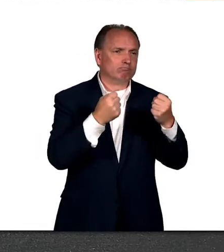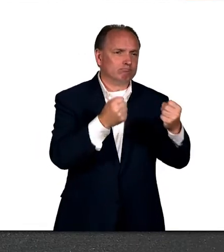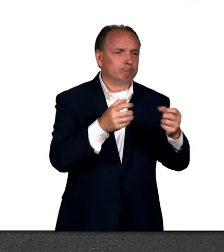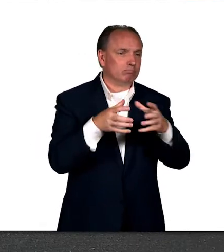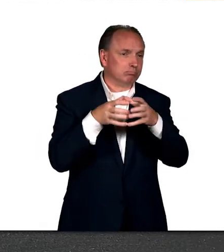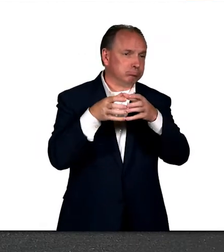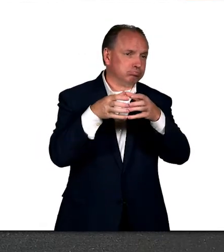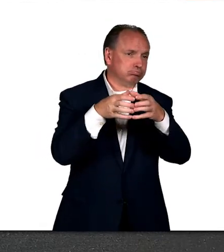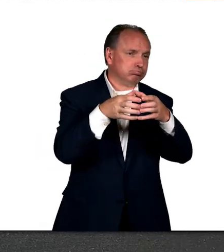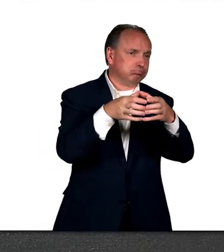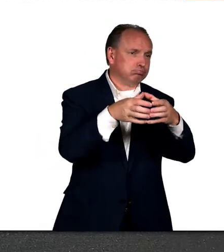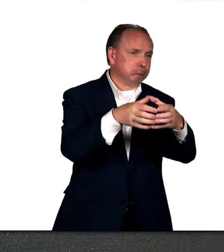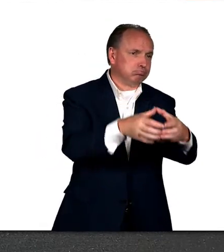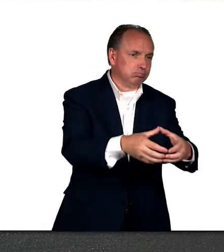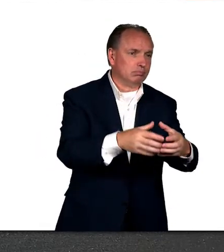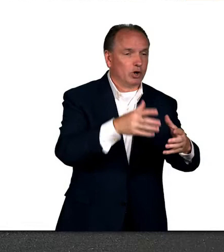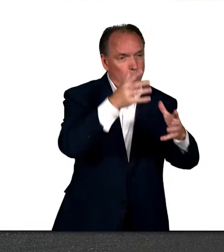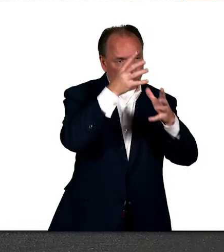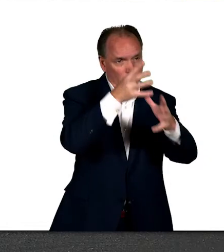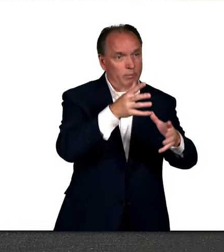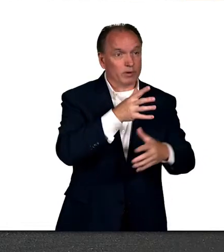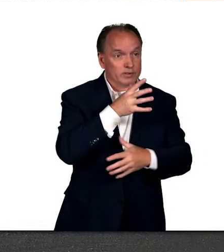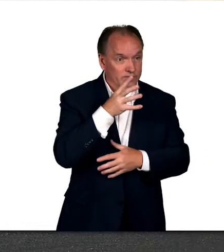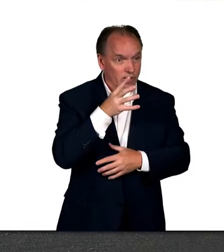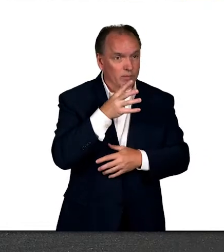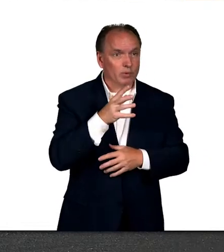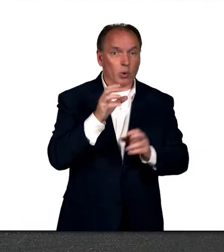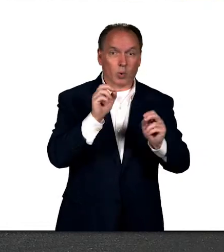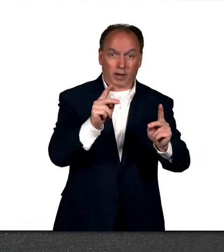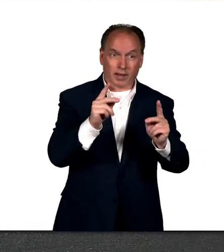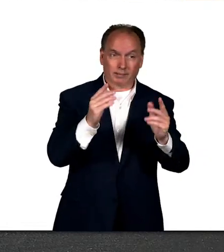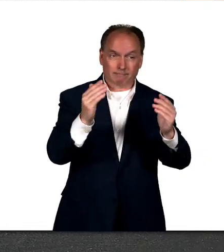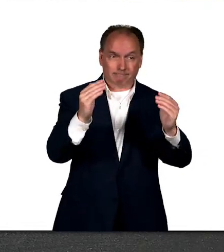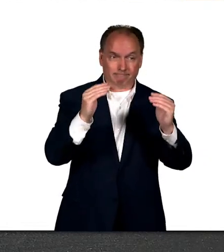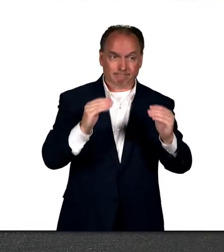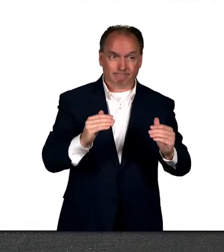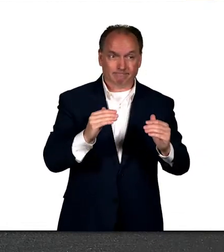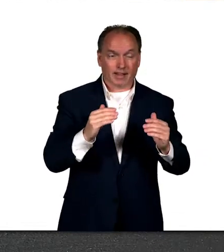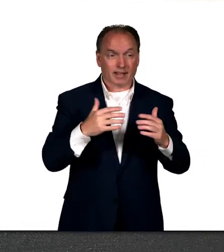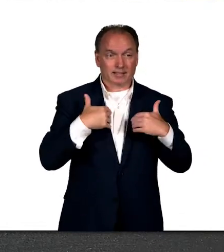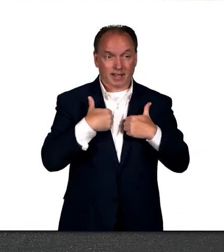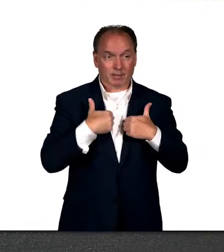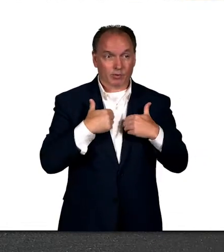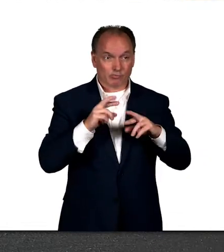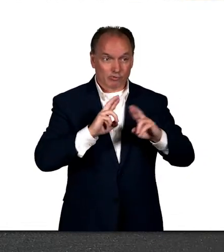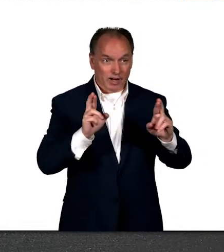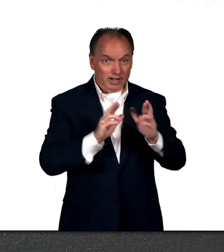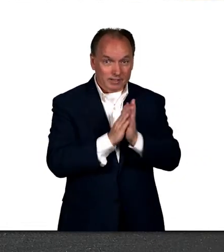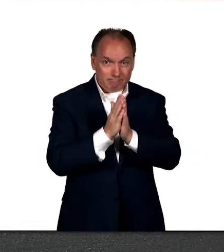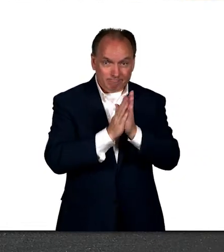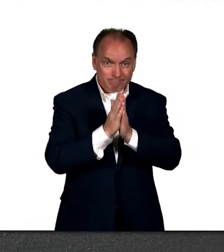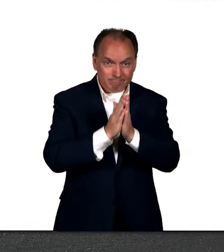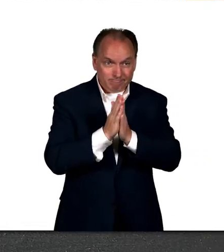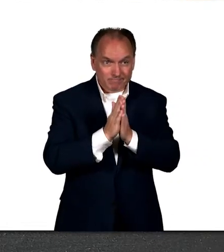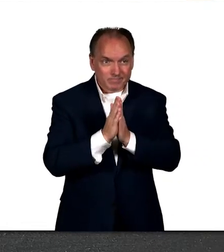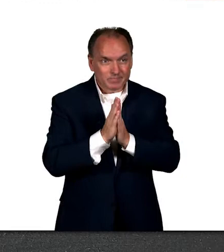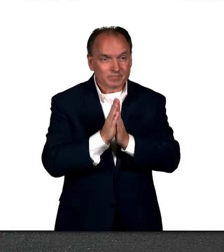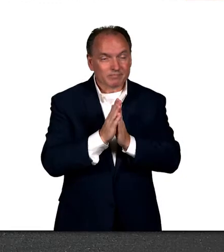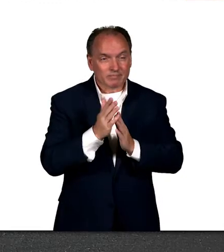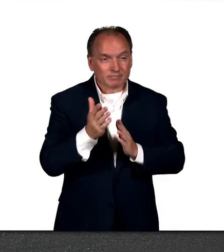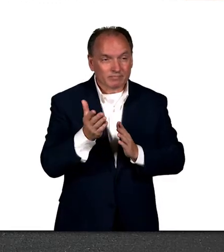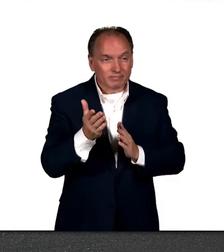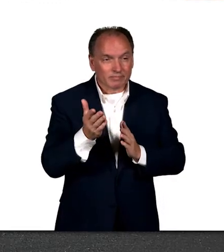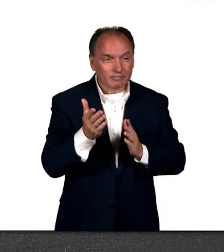On the way to Grandpa's farm. All right, here we go with another animal. Here we go. Let's move it